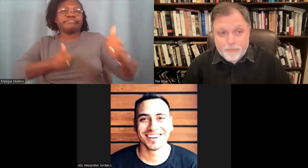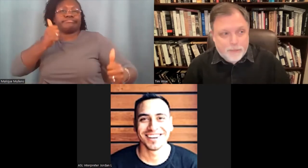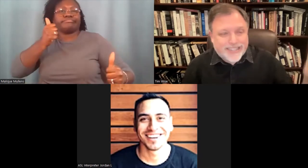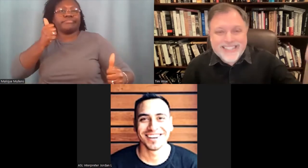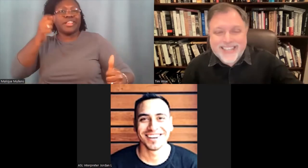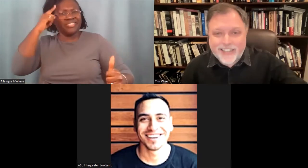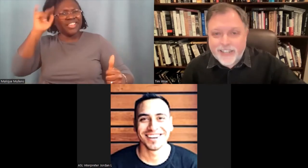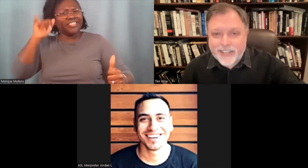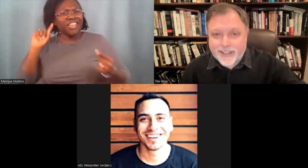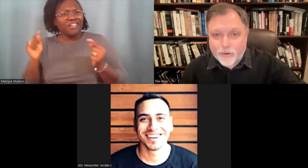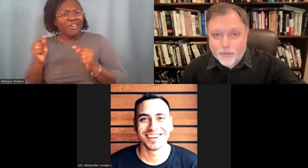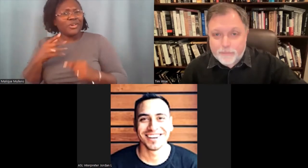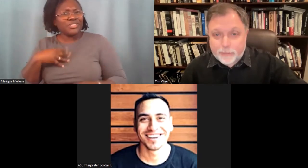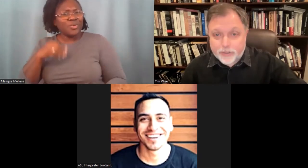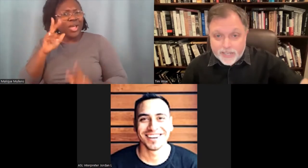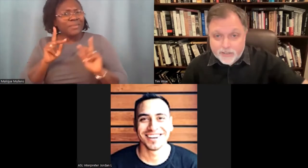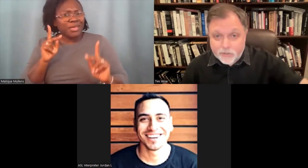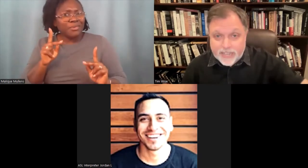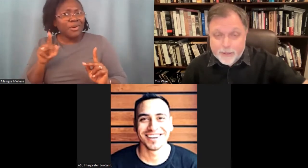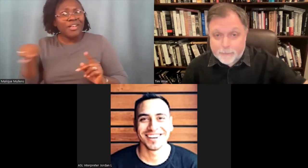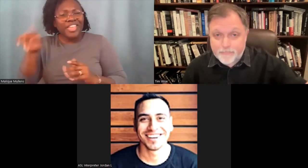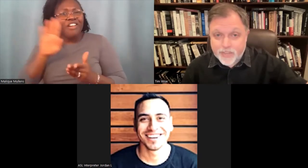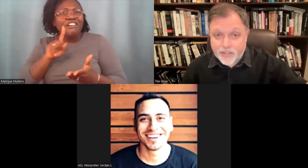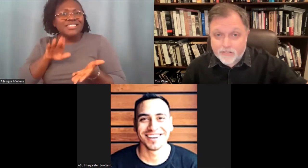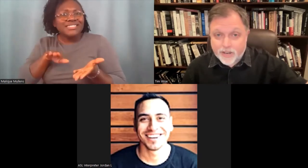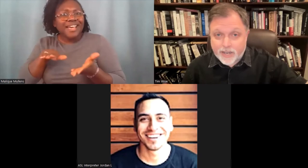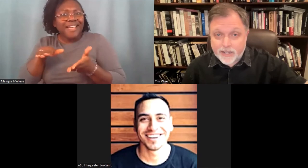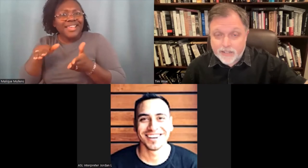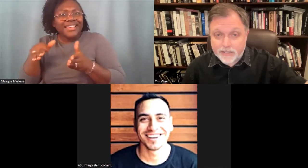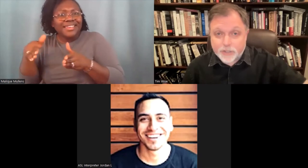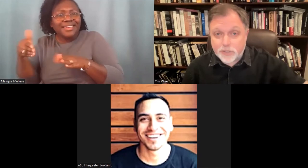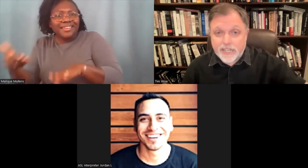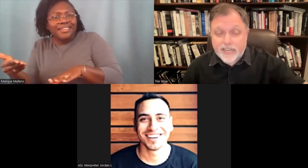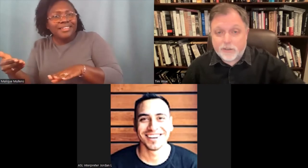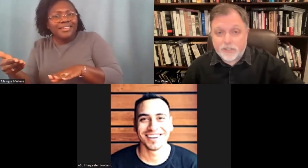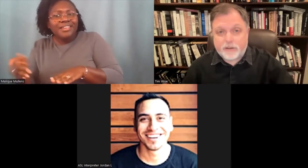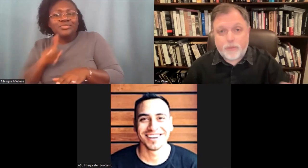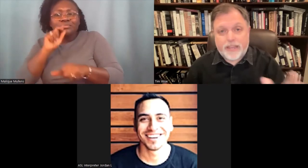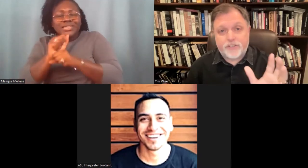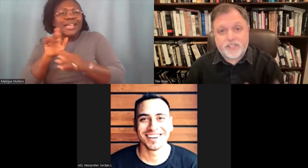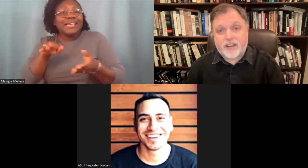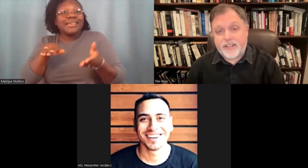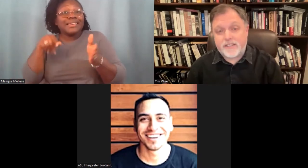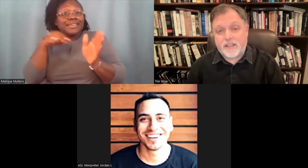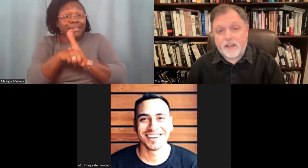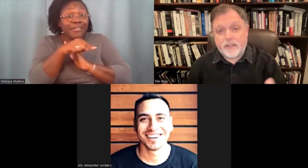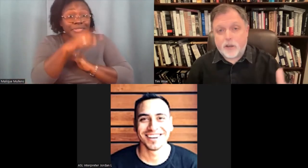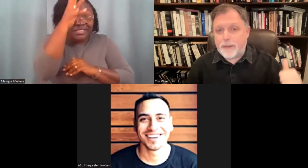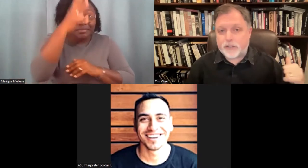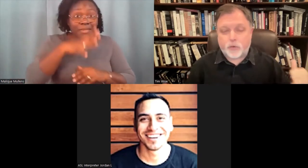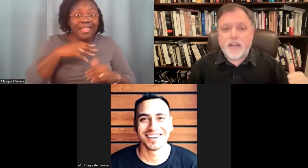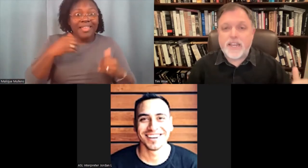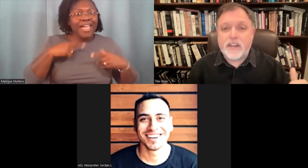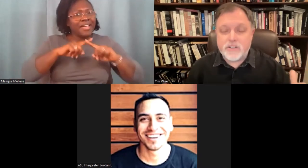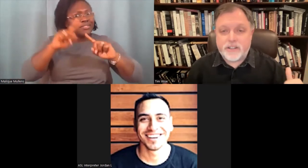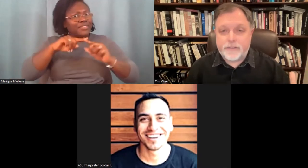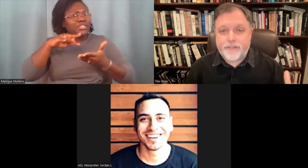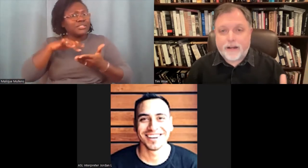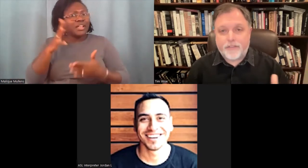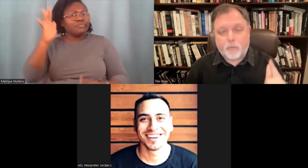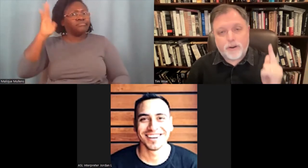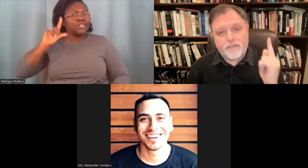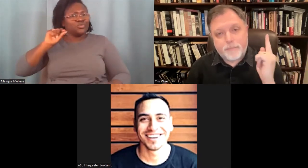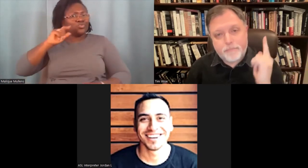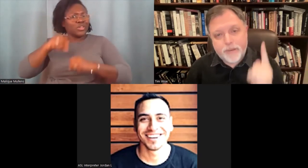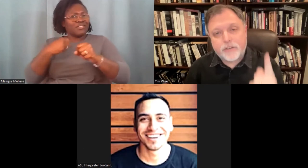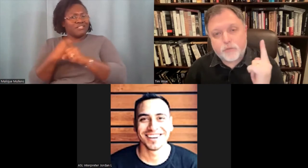hurt white people? That's killing white people. It killed him, right? Literally killed him. And we have studies go back 20 years that have